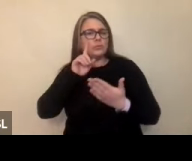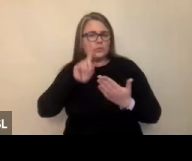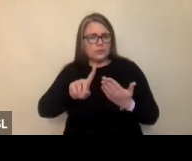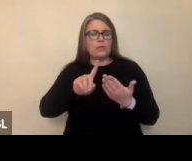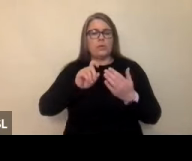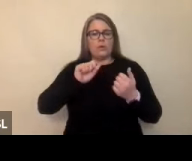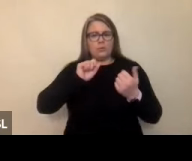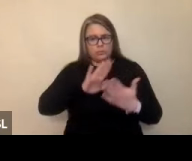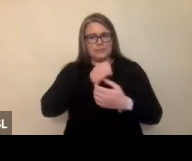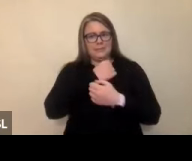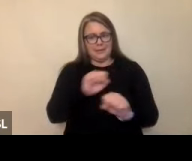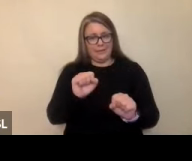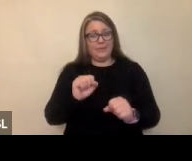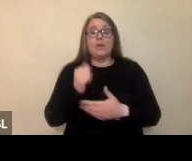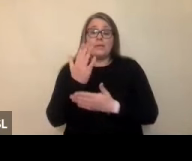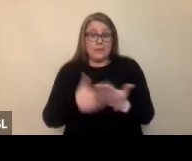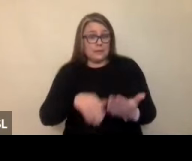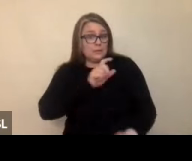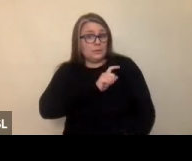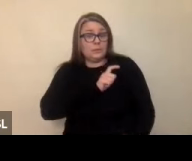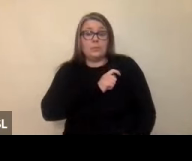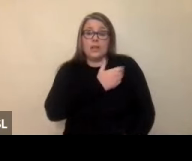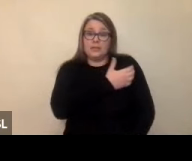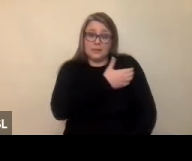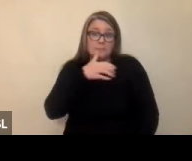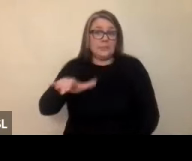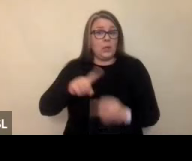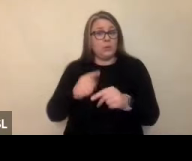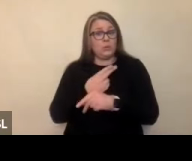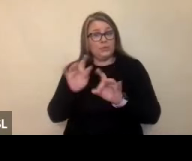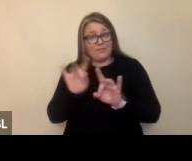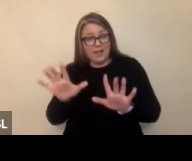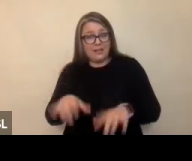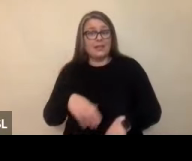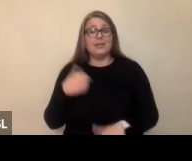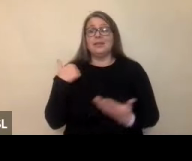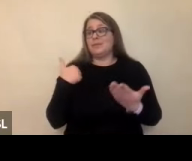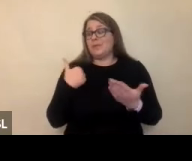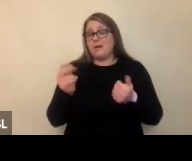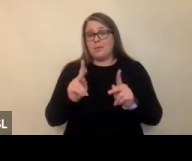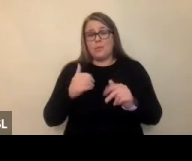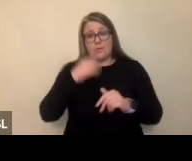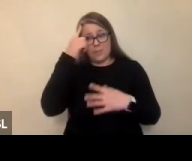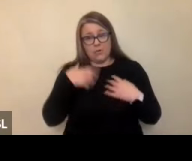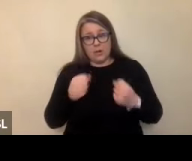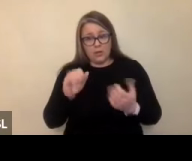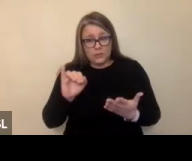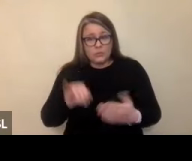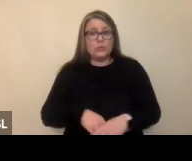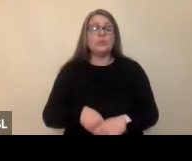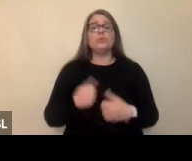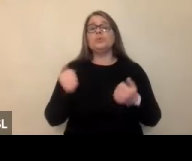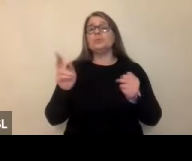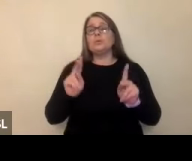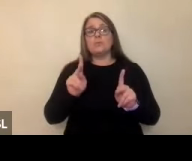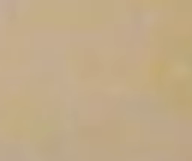who are empowered to use violence against people, we will see folks with mental health issues. We will see folks who are in situations of